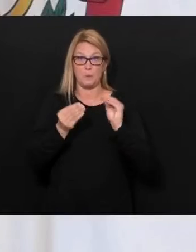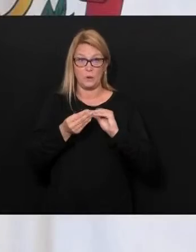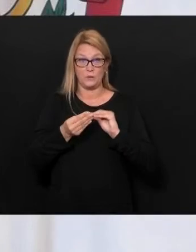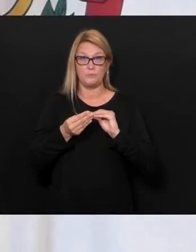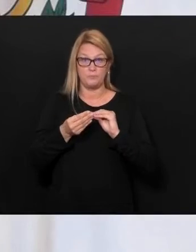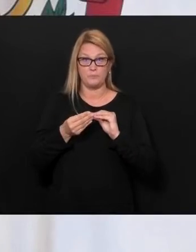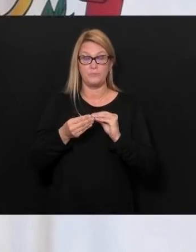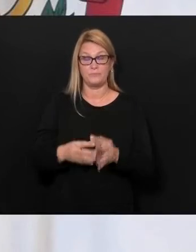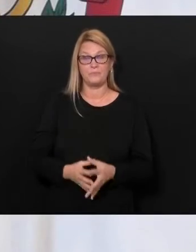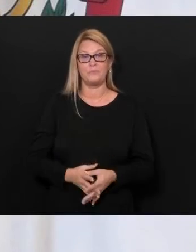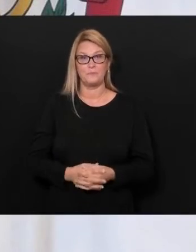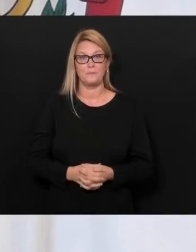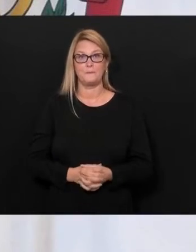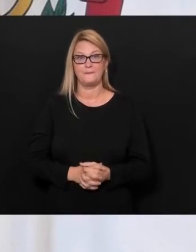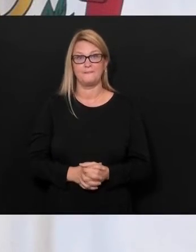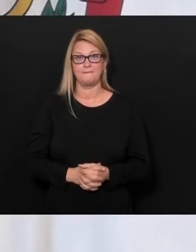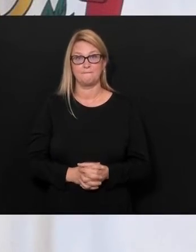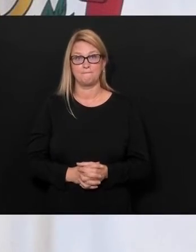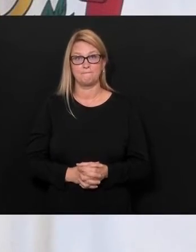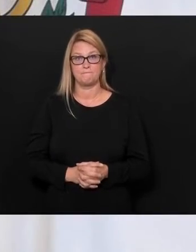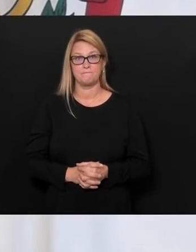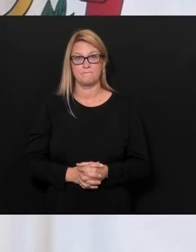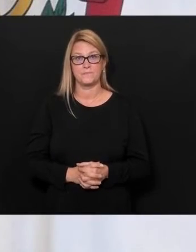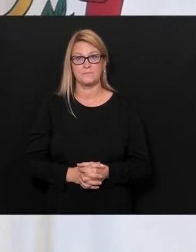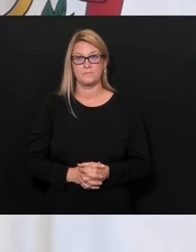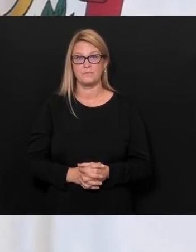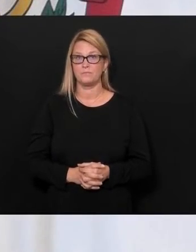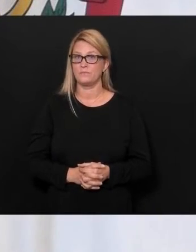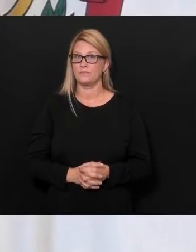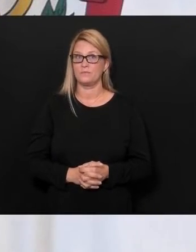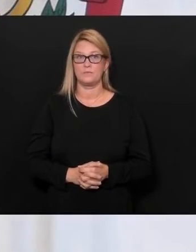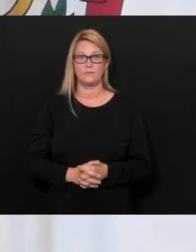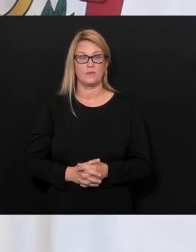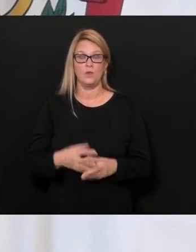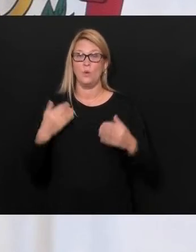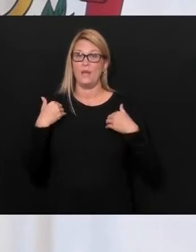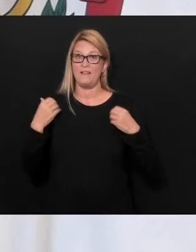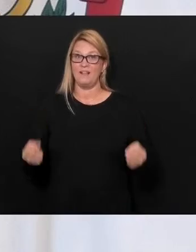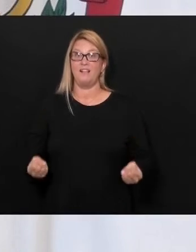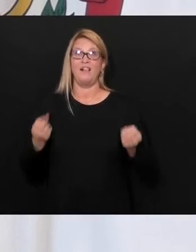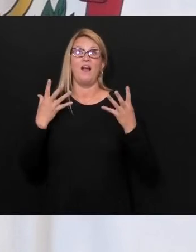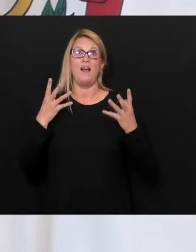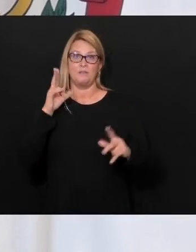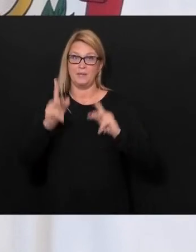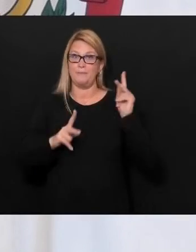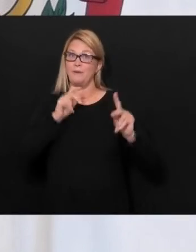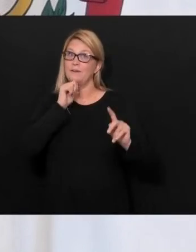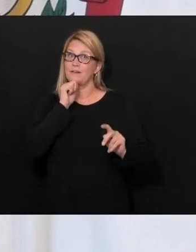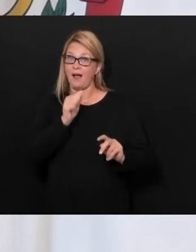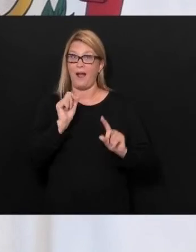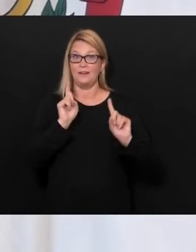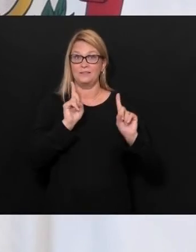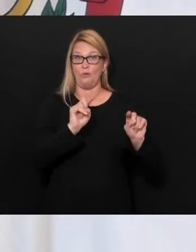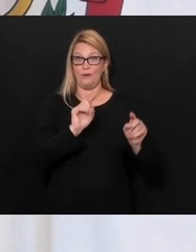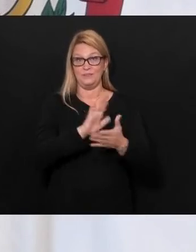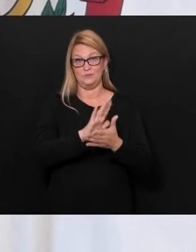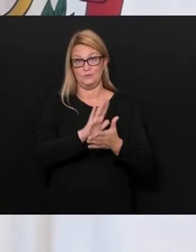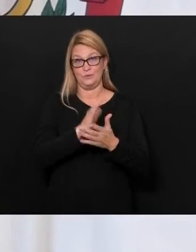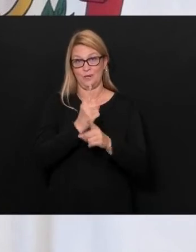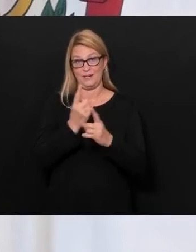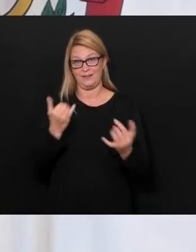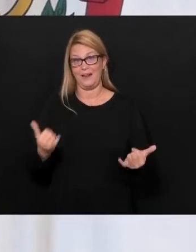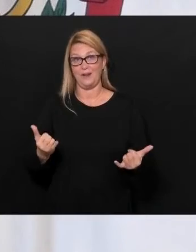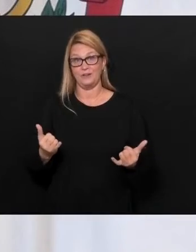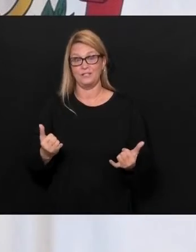but we've got a pile of our state that's not going to school. You know,